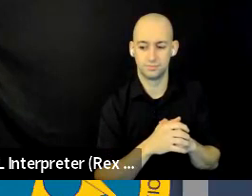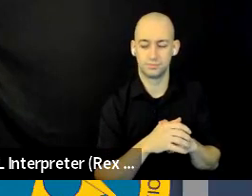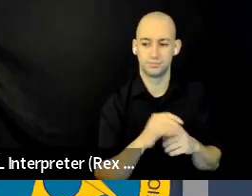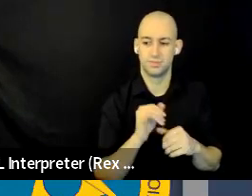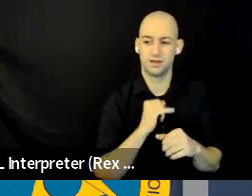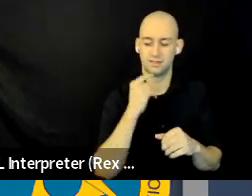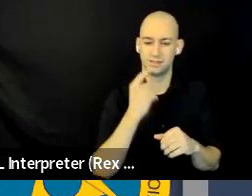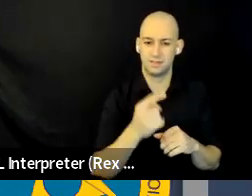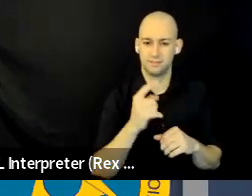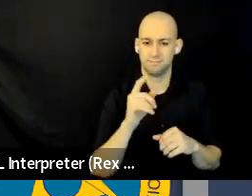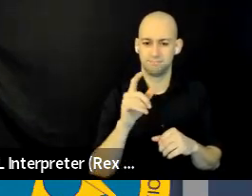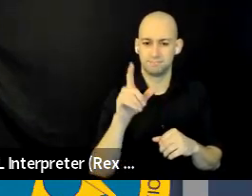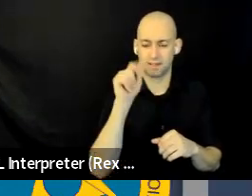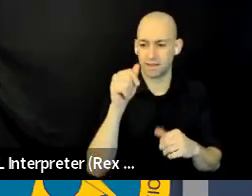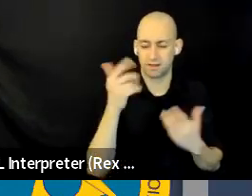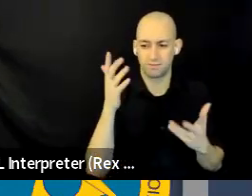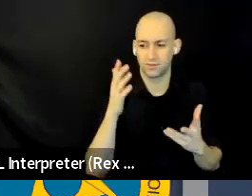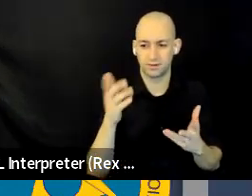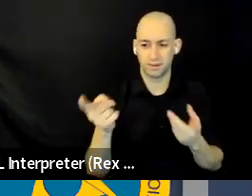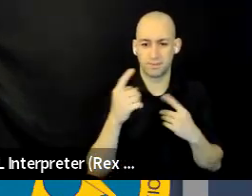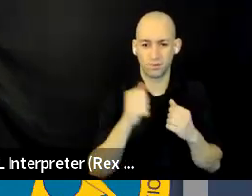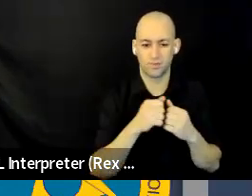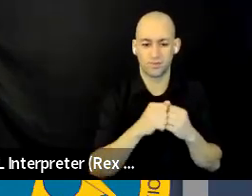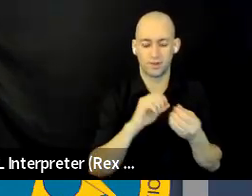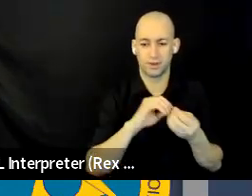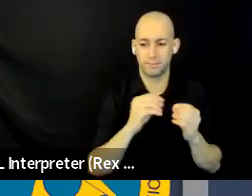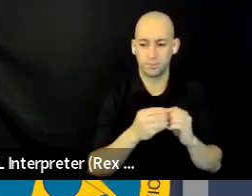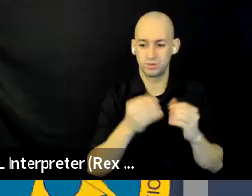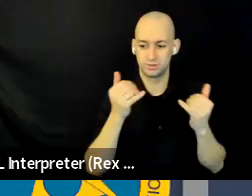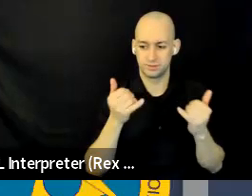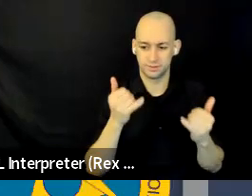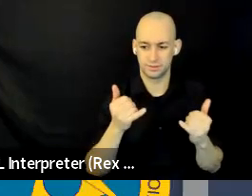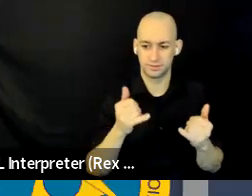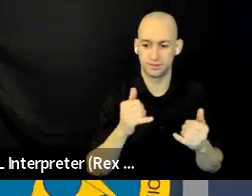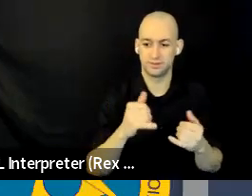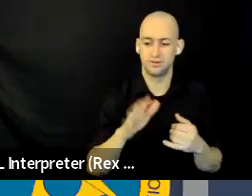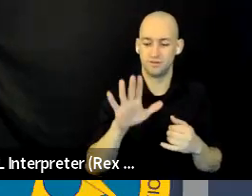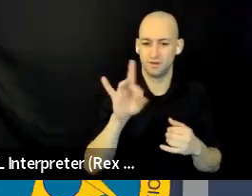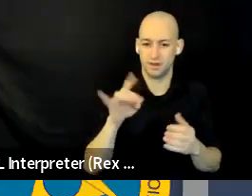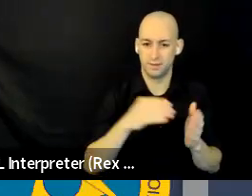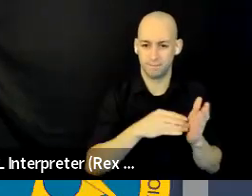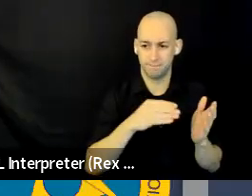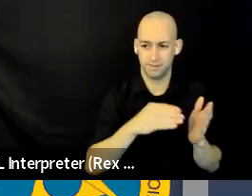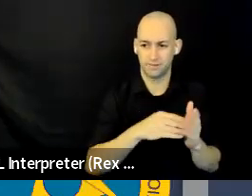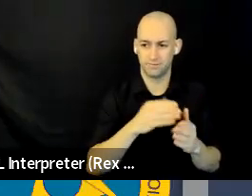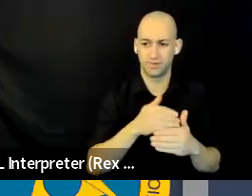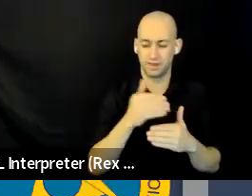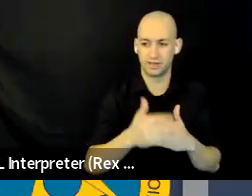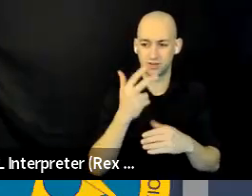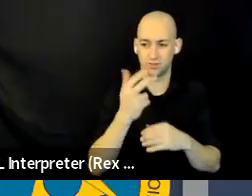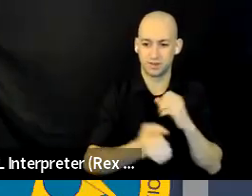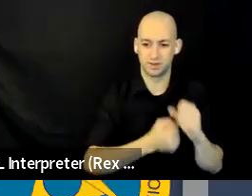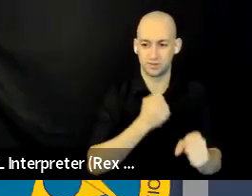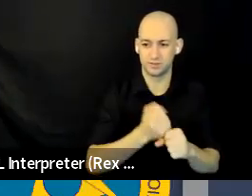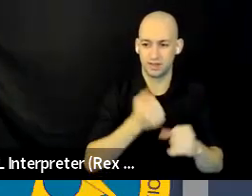LAO was coming out with numbers today, and the earlier numbers were 58 billion in the next 3 years. It's now 68 billion.